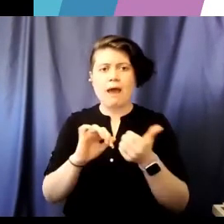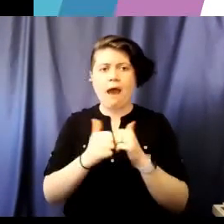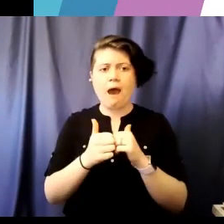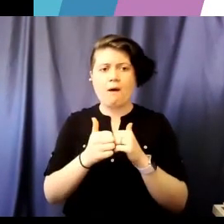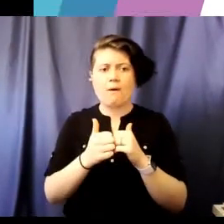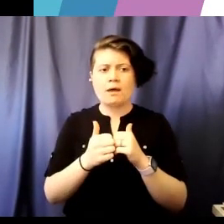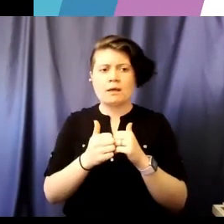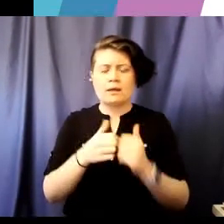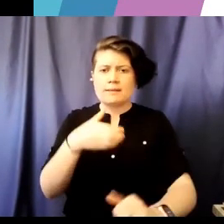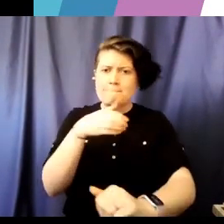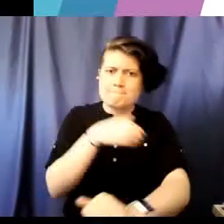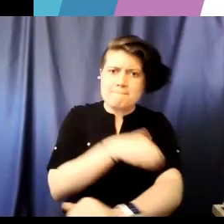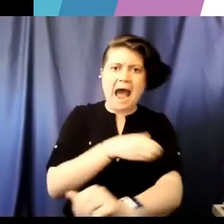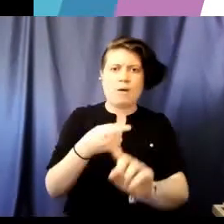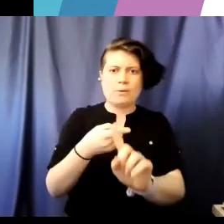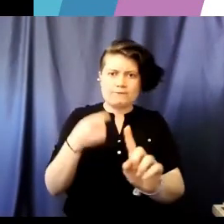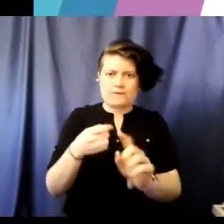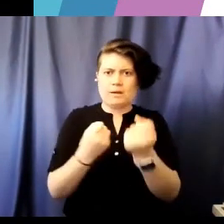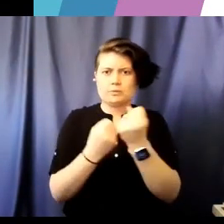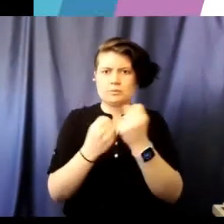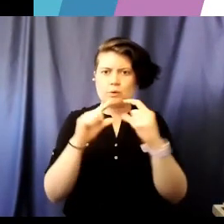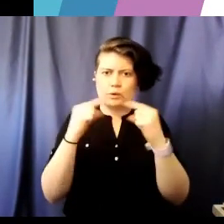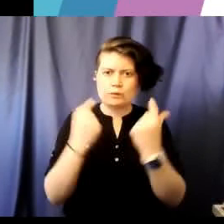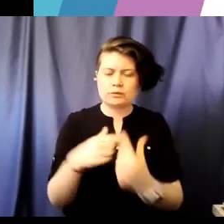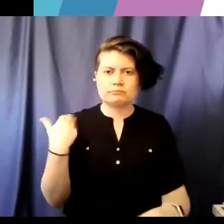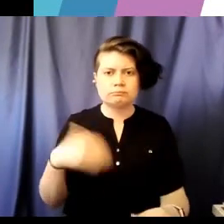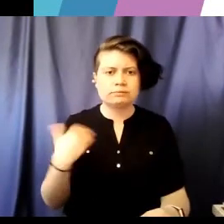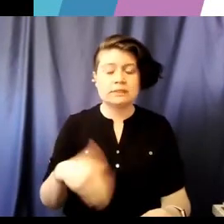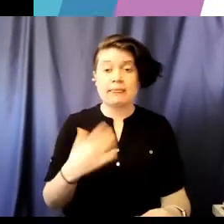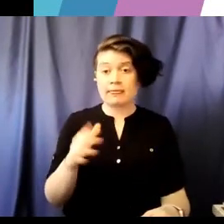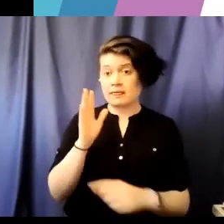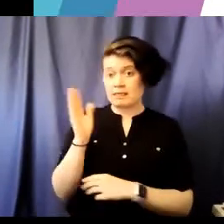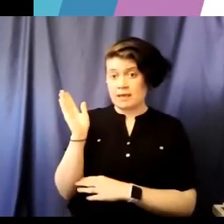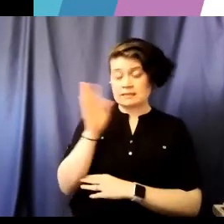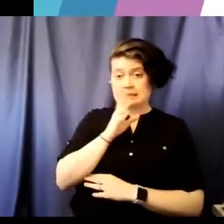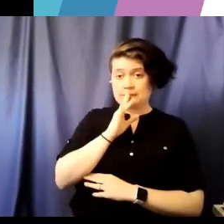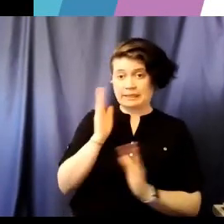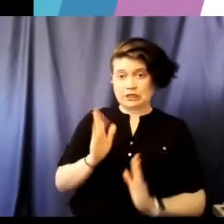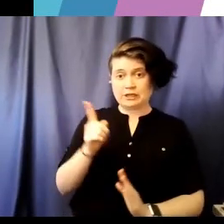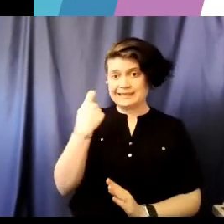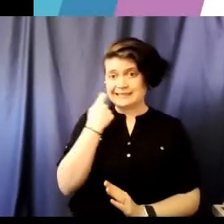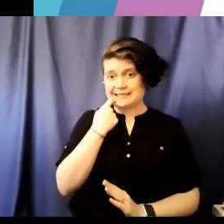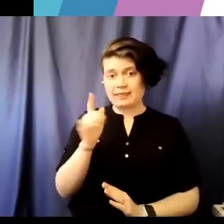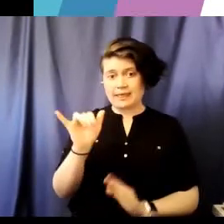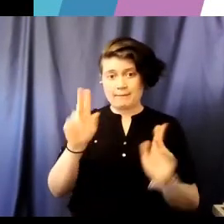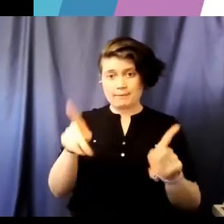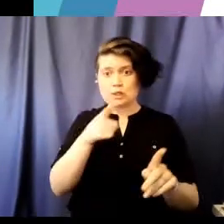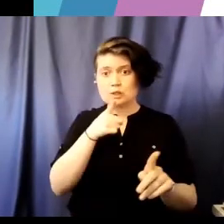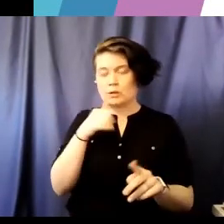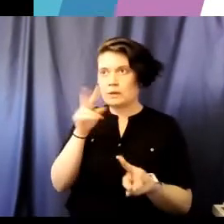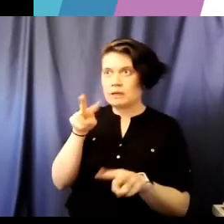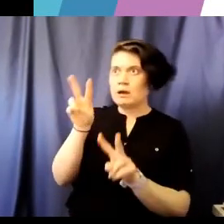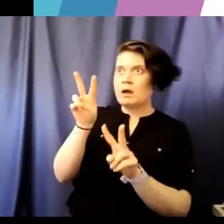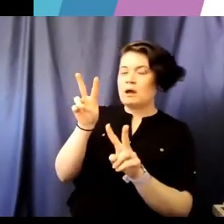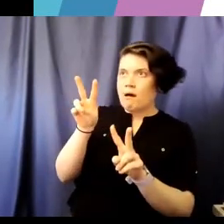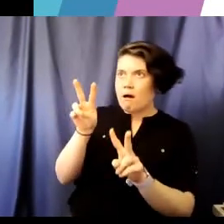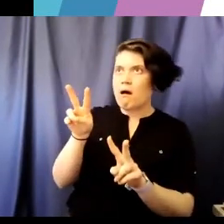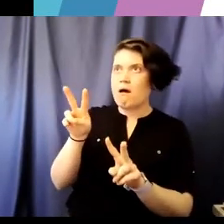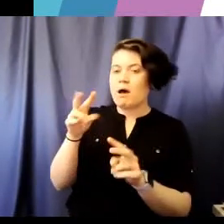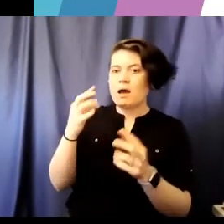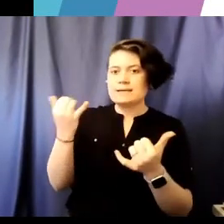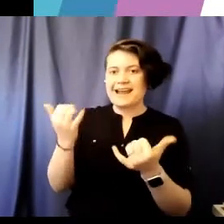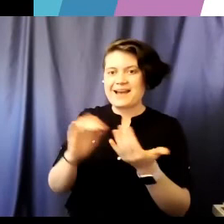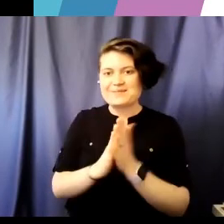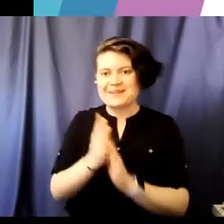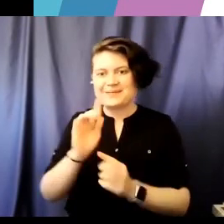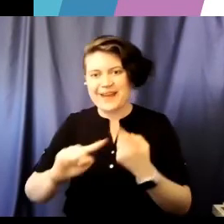of support groups, right? The speaker mentioned that that person who he admired had become friends, right? And he was able